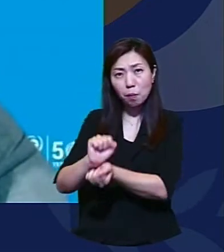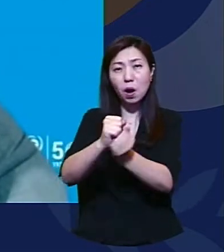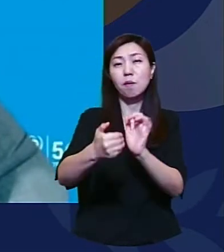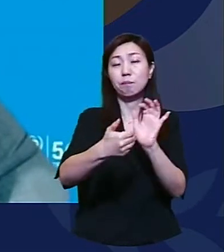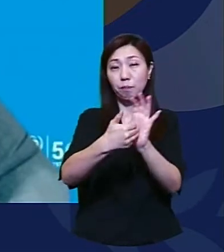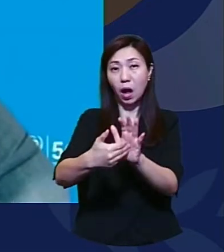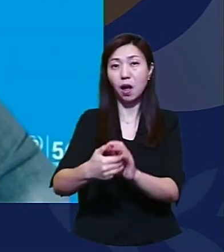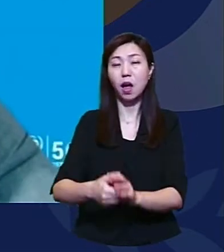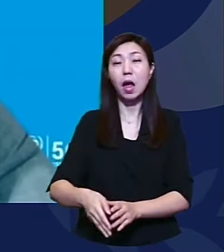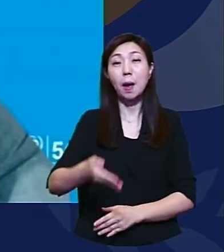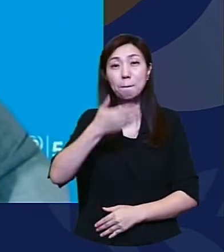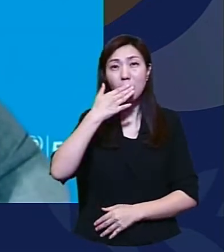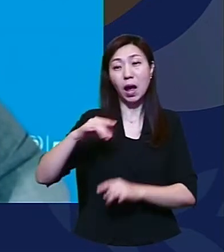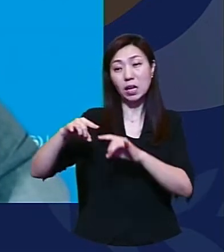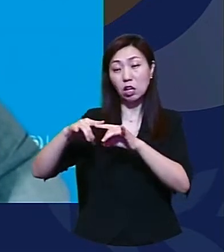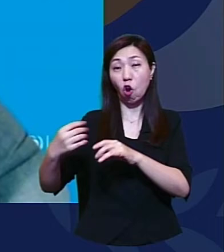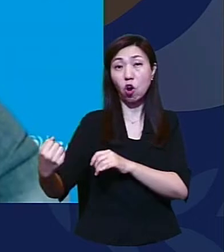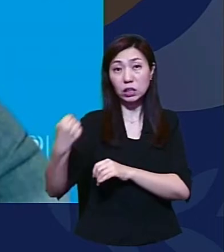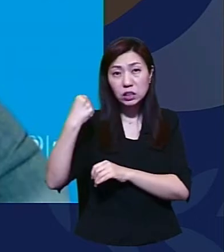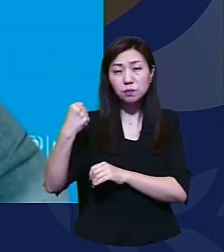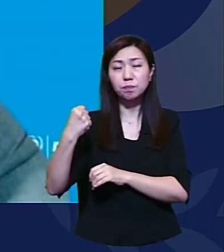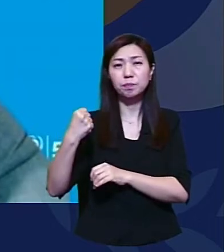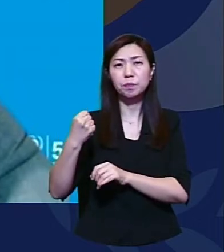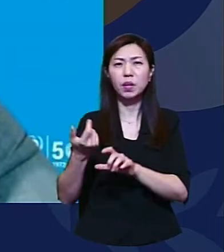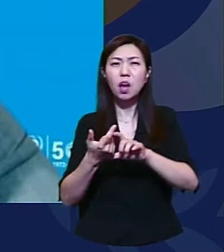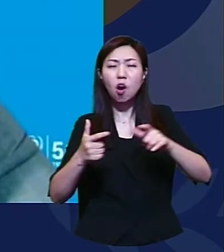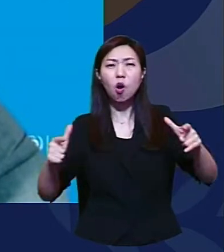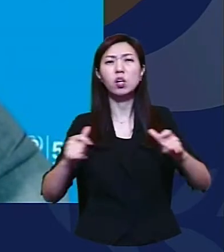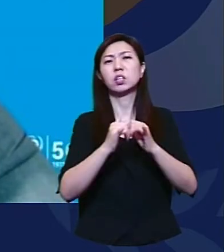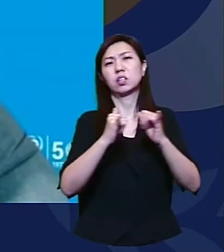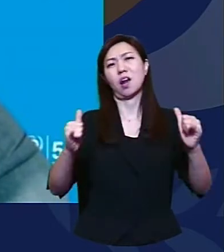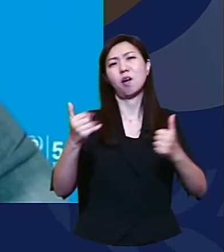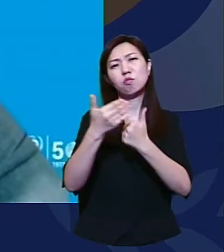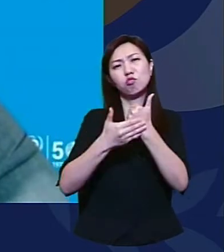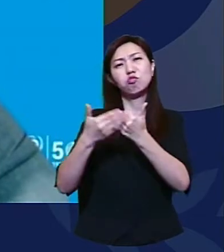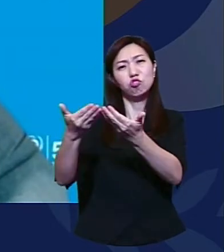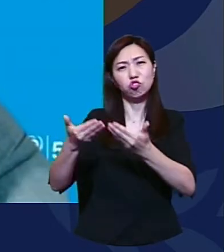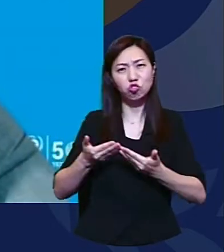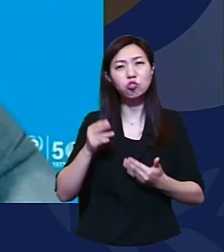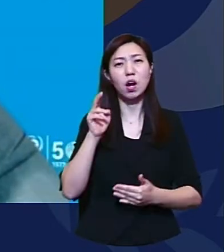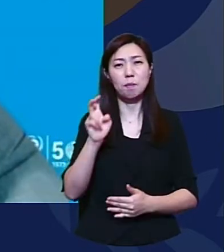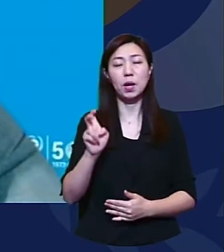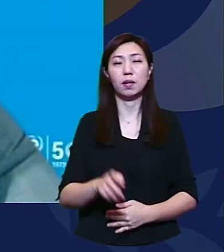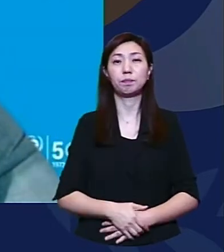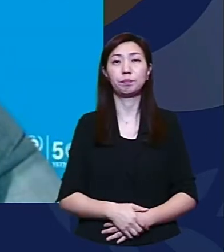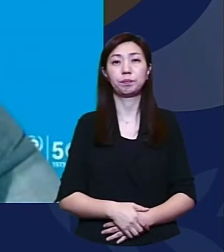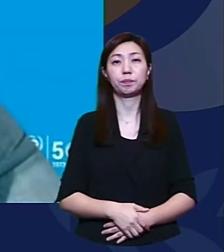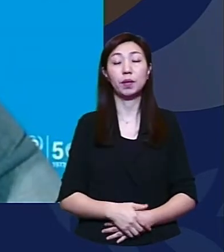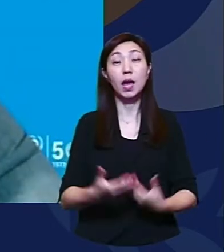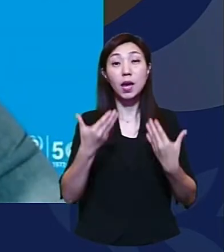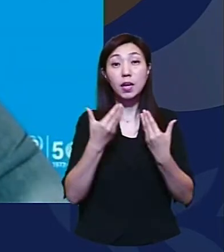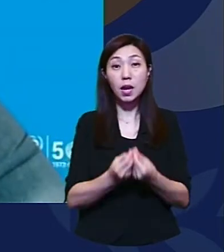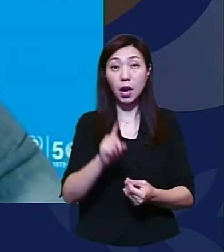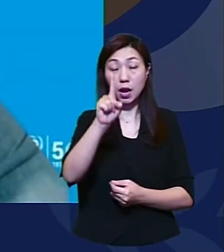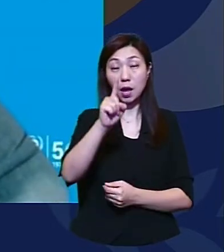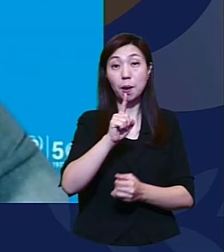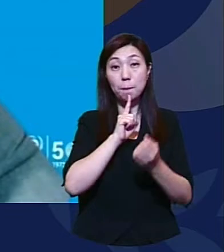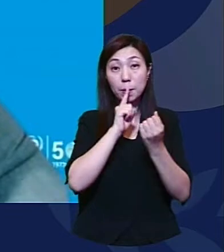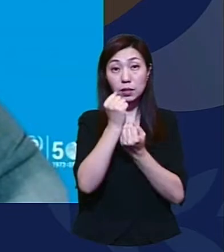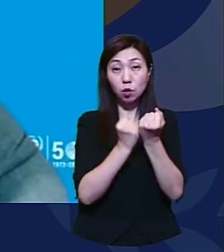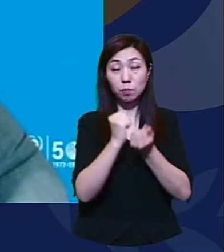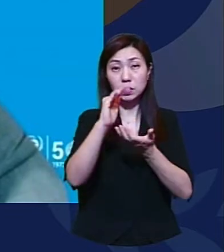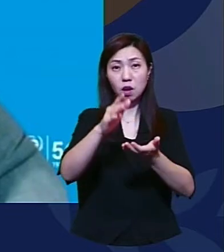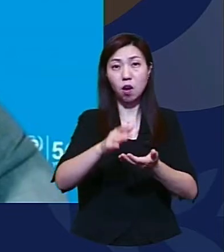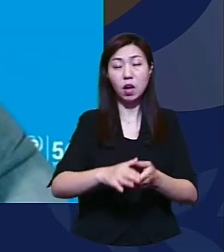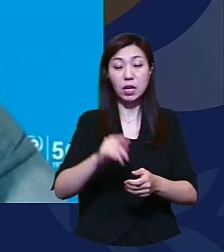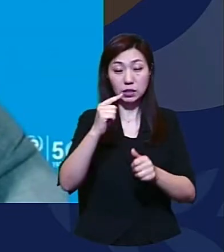few. Regenerating and protecting these life-sustaining ecosystems through nature-positive